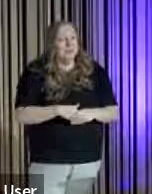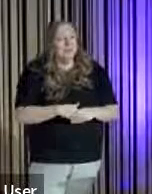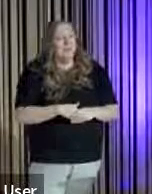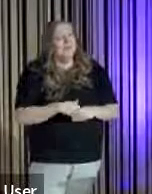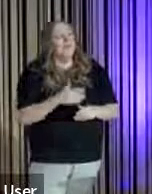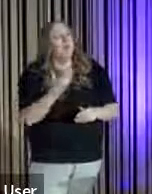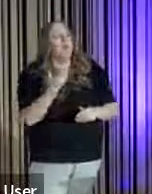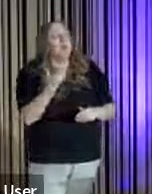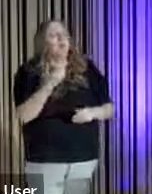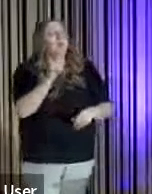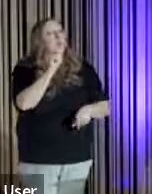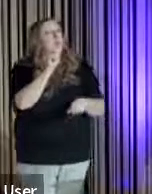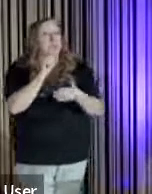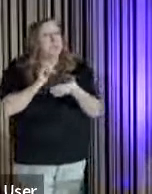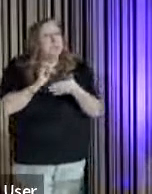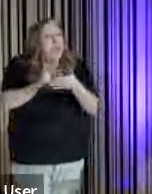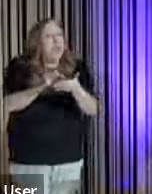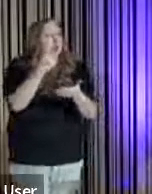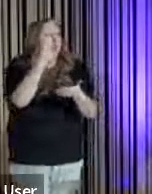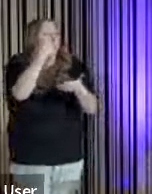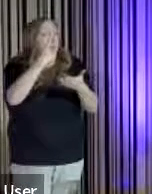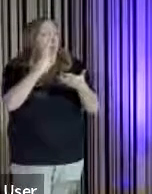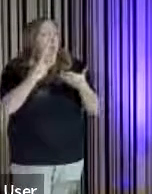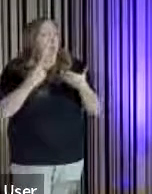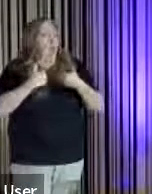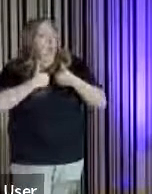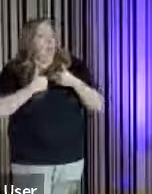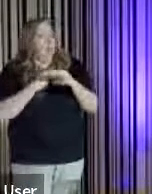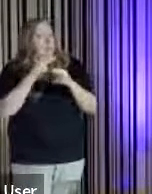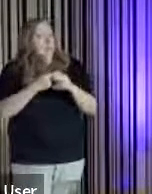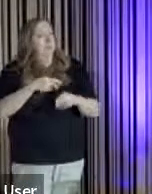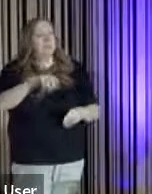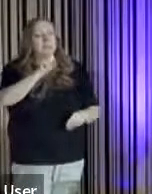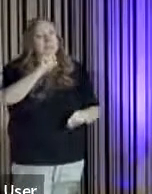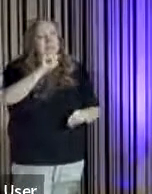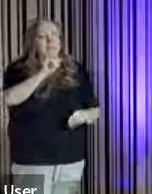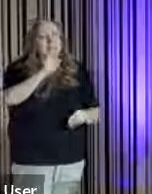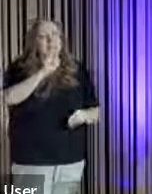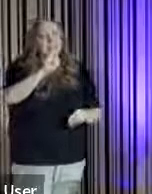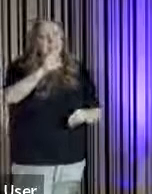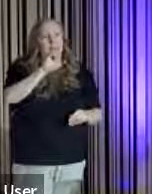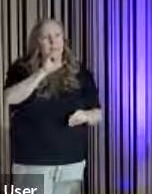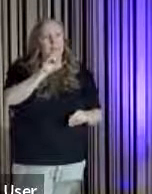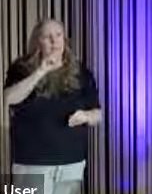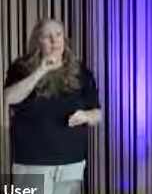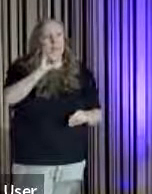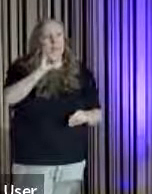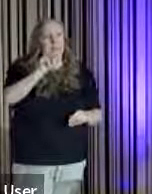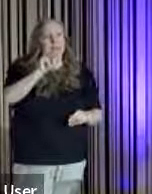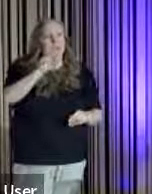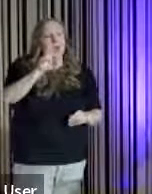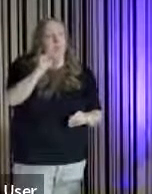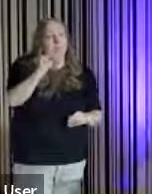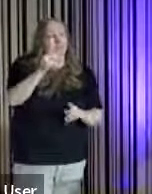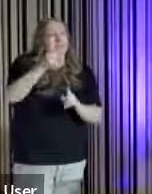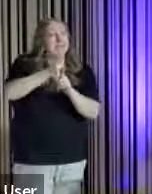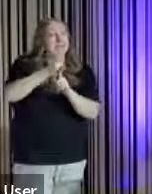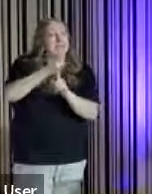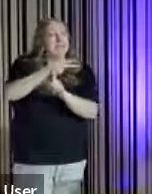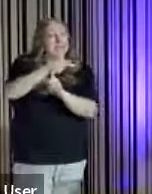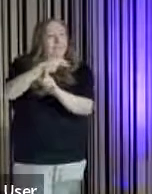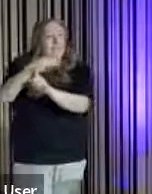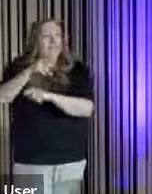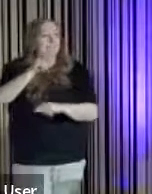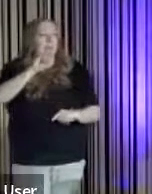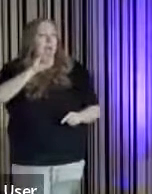this, studying this organism called Symbiodinium. It's a dinoflagellate. We know that this is a sort of a